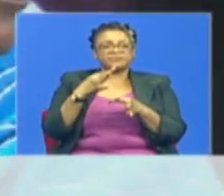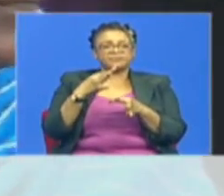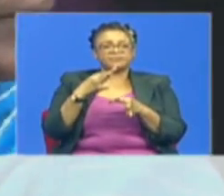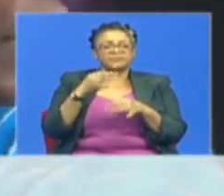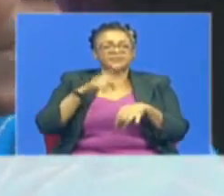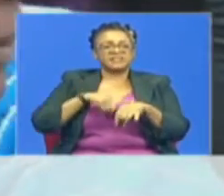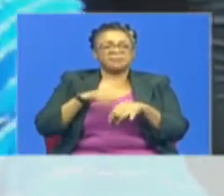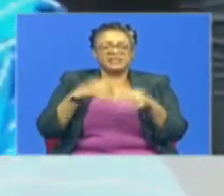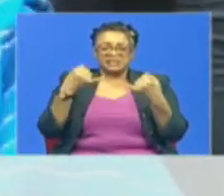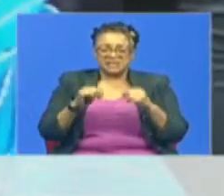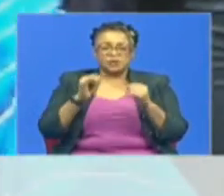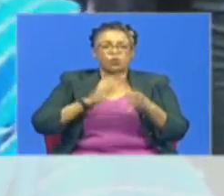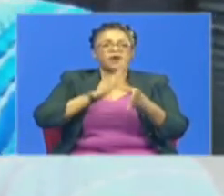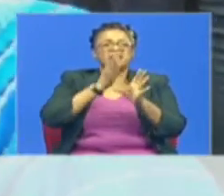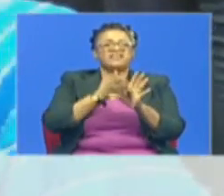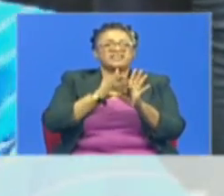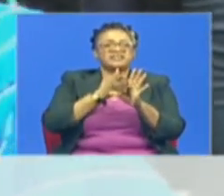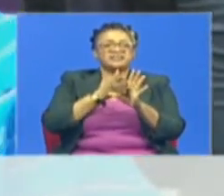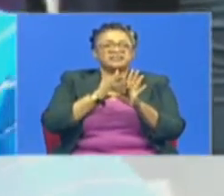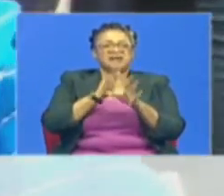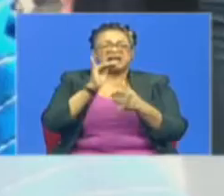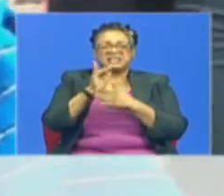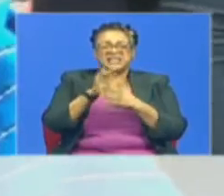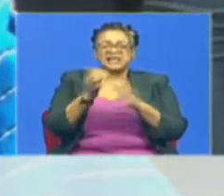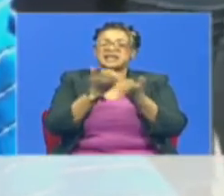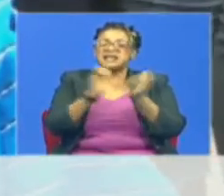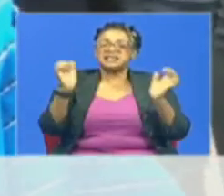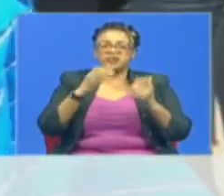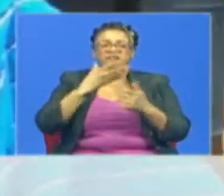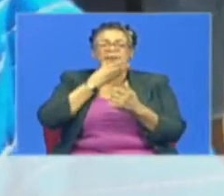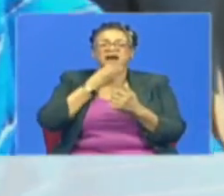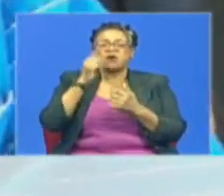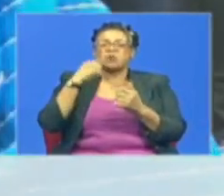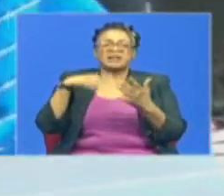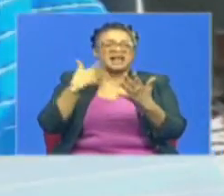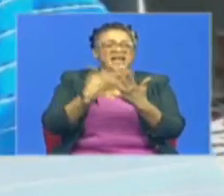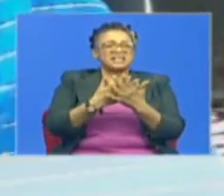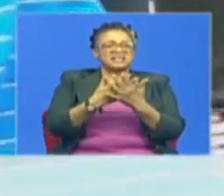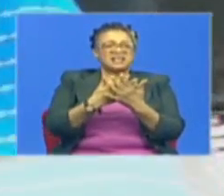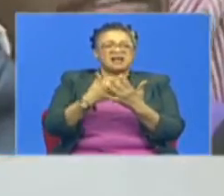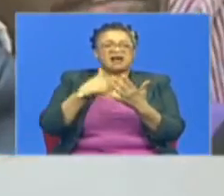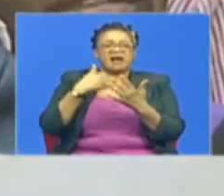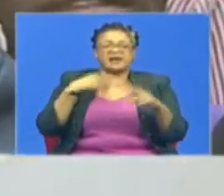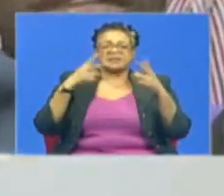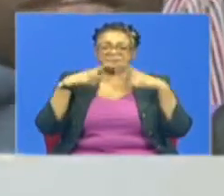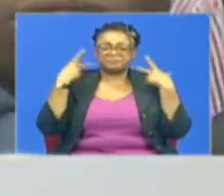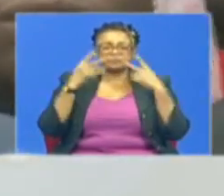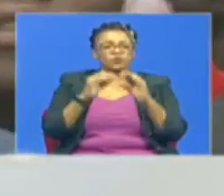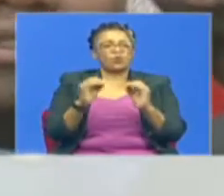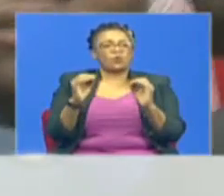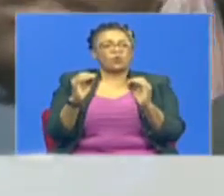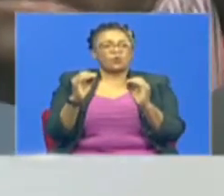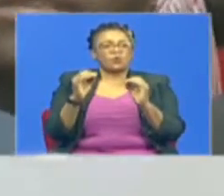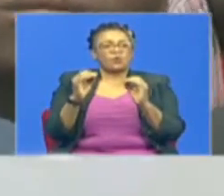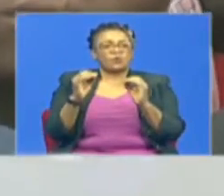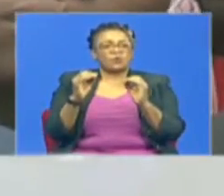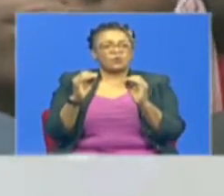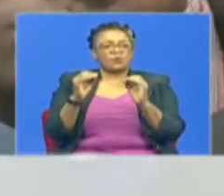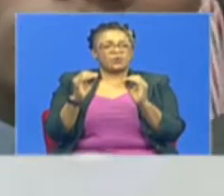intervene, seeking the release of a man who had been arrested for not wearing a face mask.